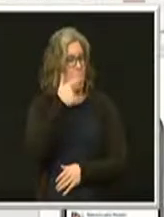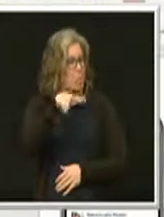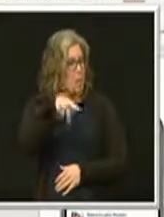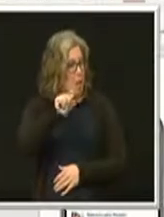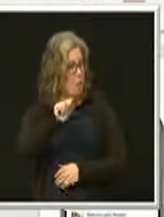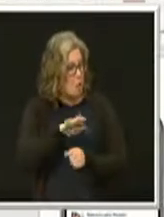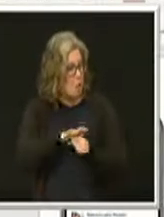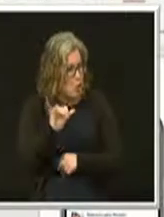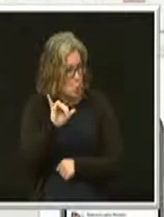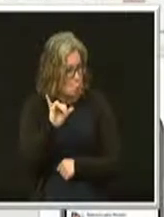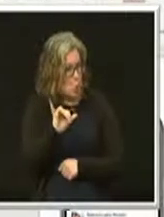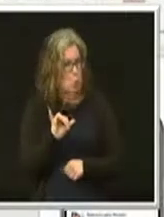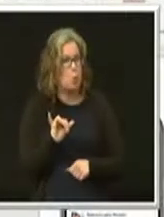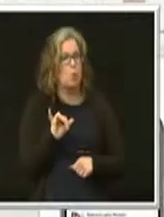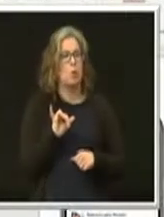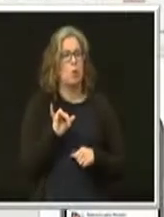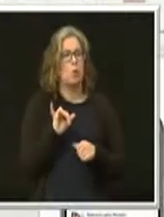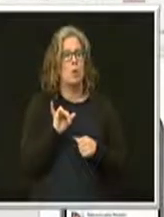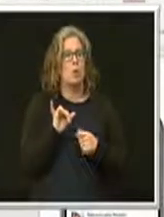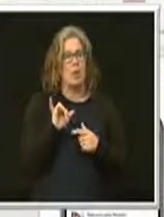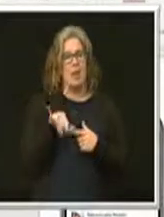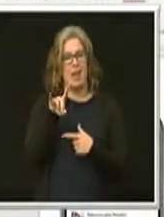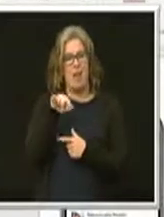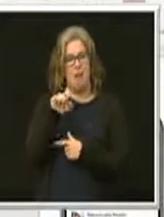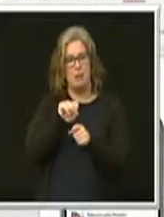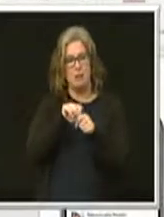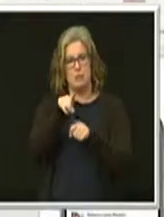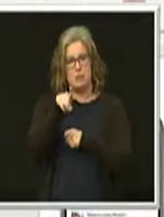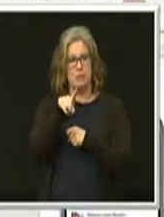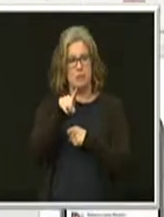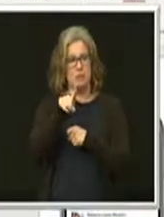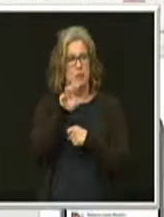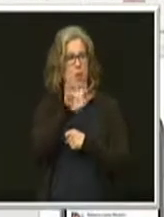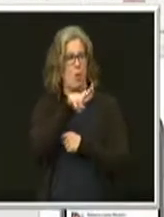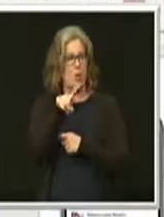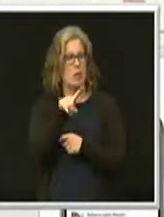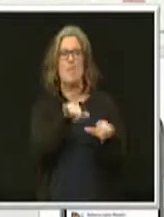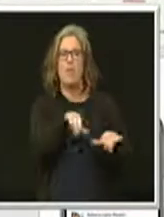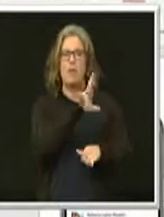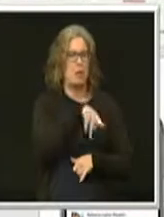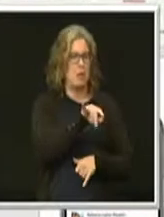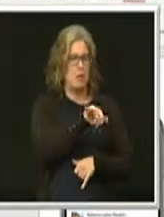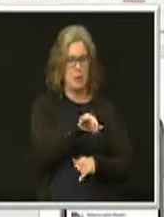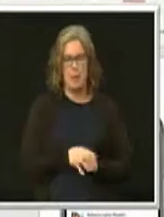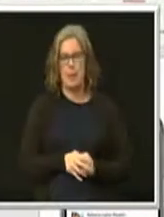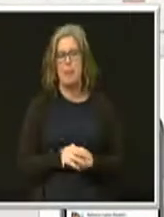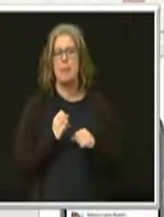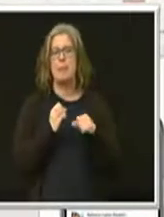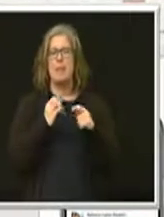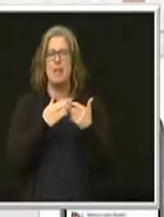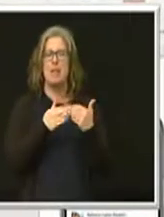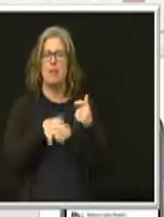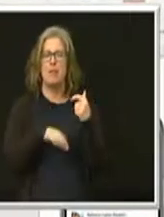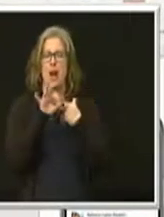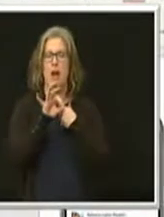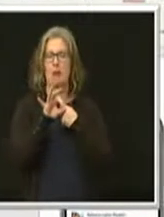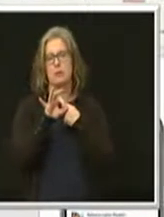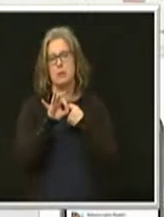GPS location also, and that data gets sent to 911. So it also makes it easier then to find